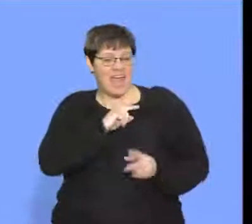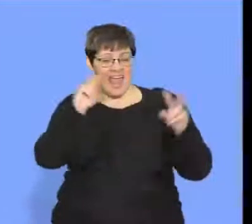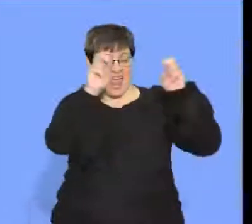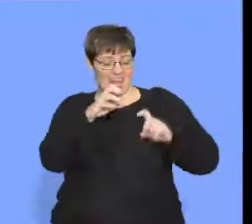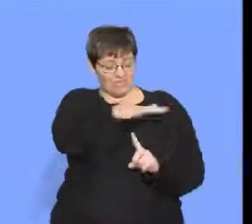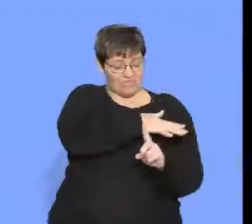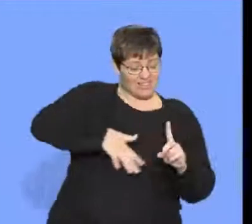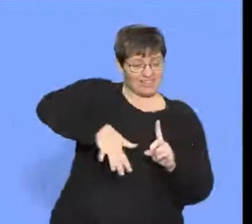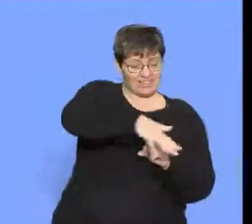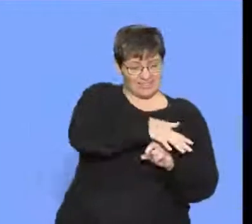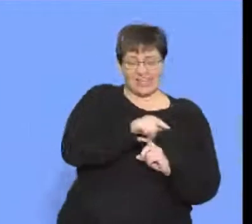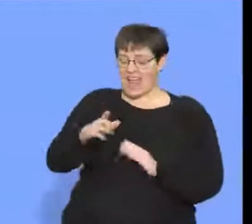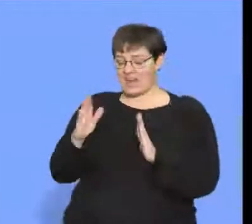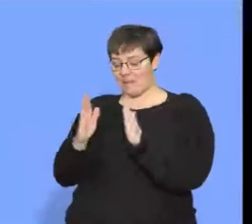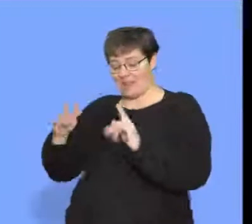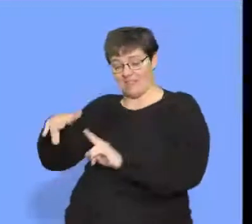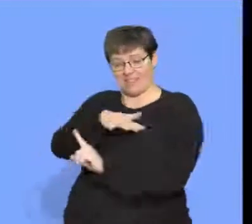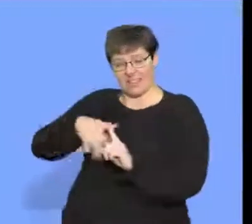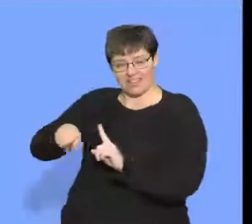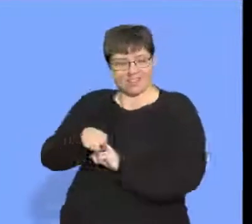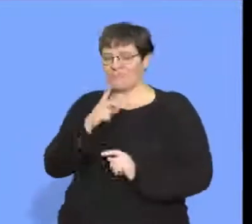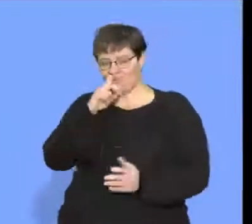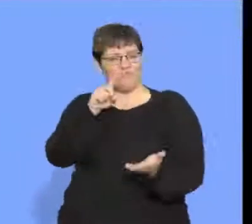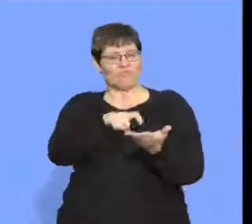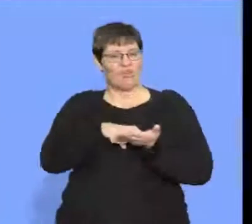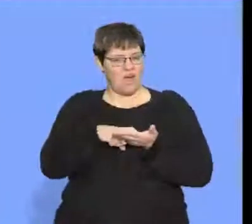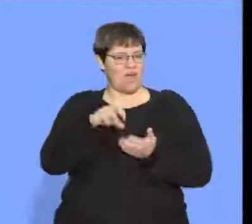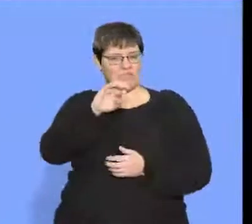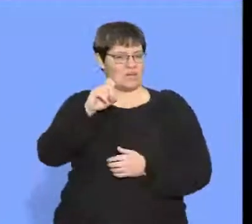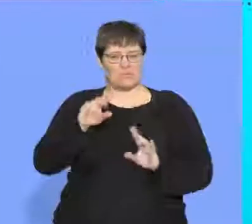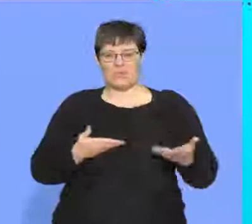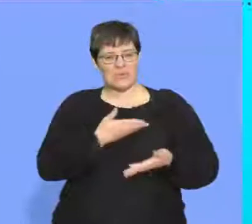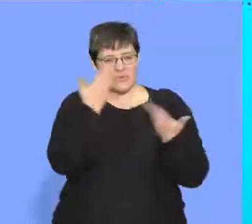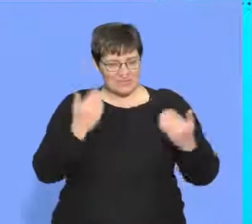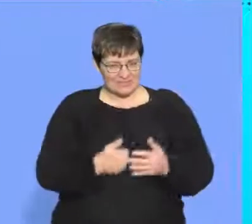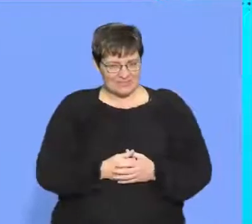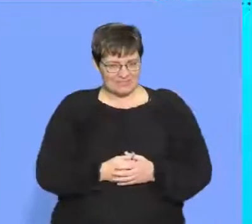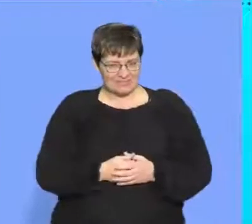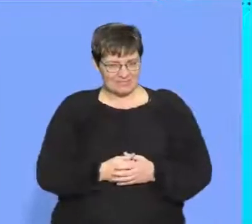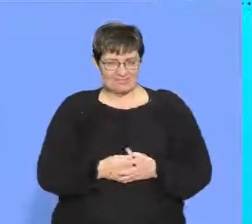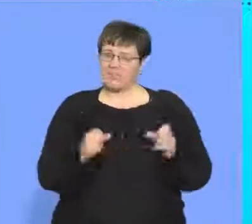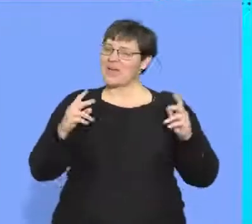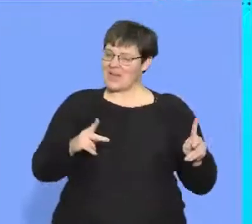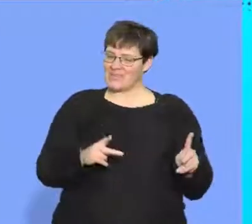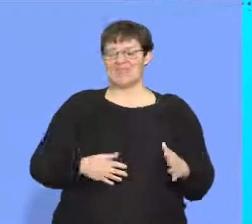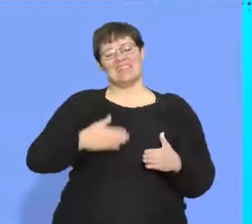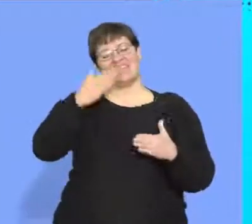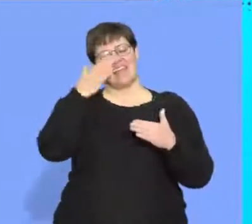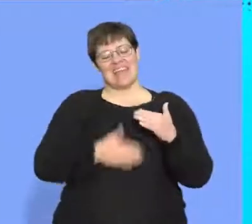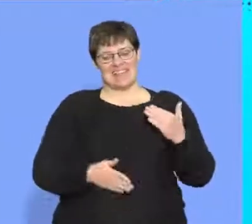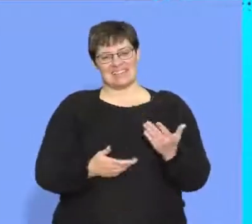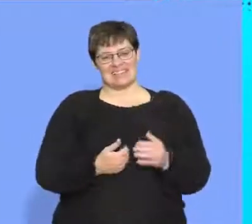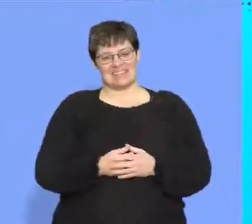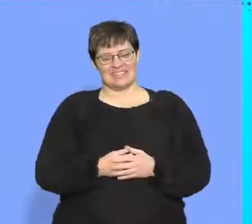field and a magnetic field do not require a medium. All right, so now we've come to the end